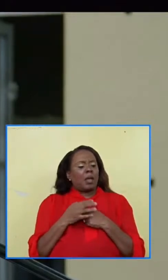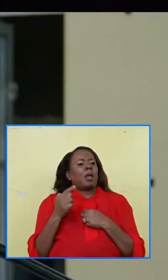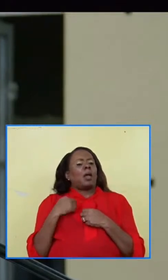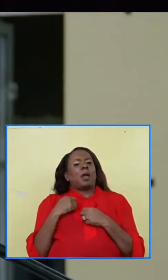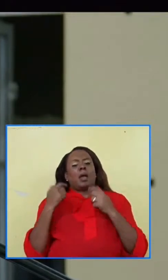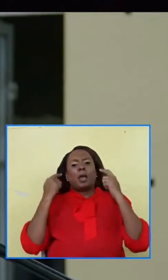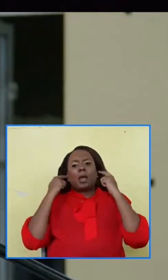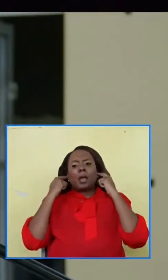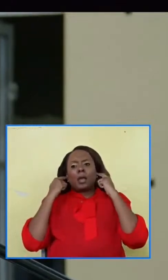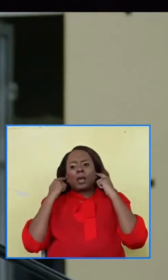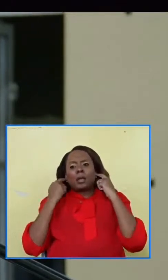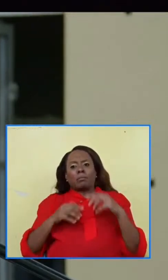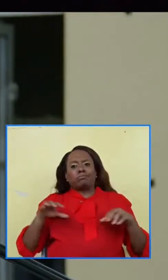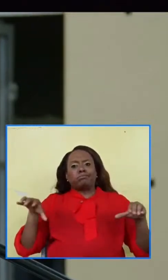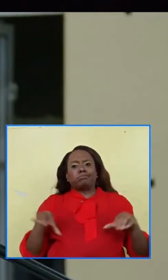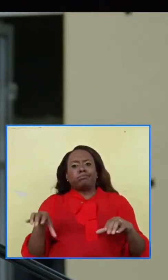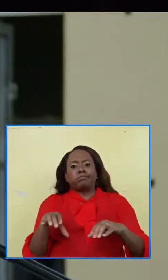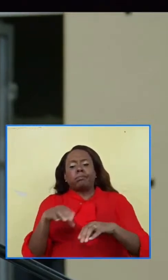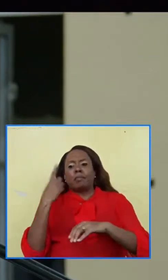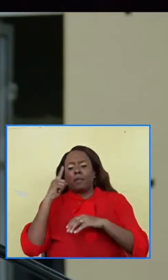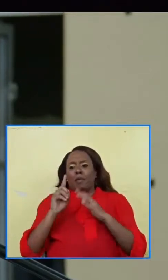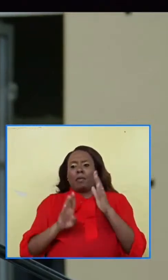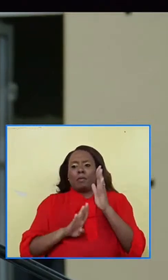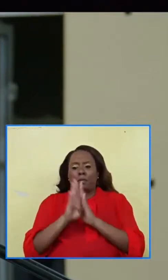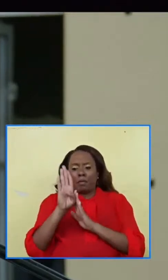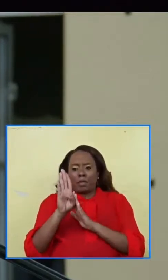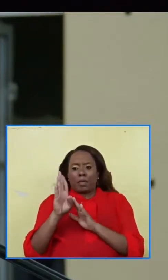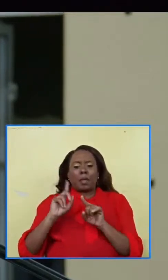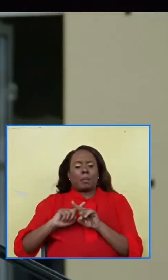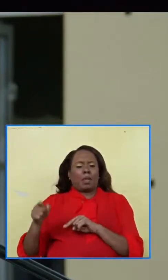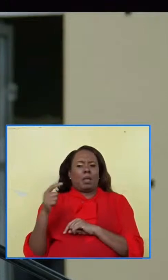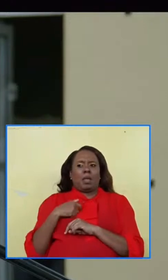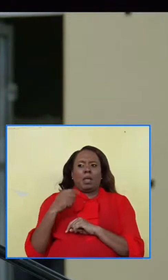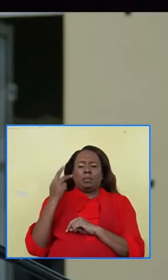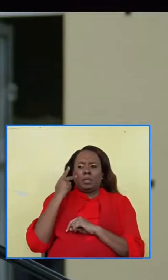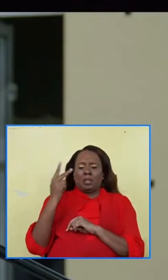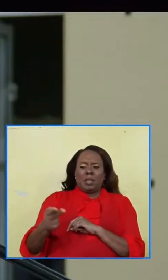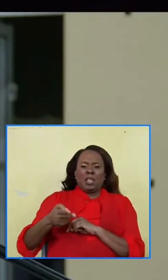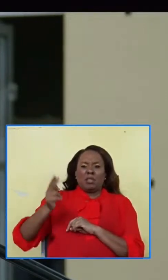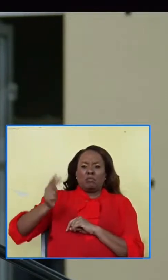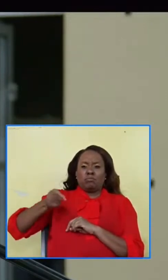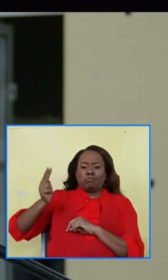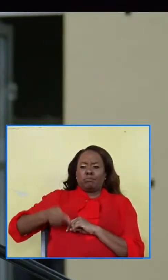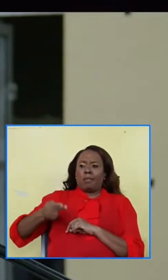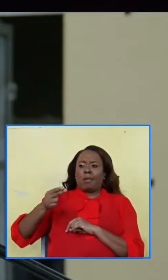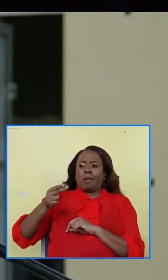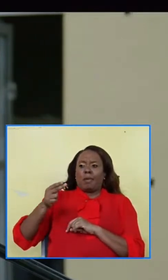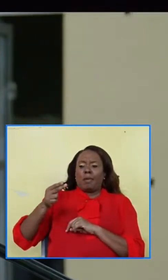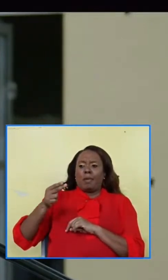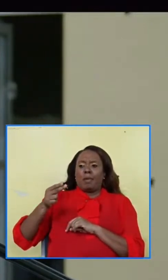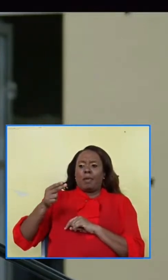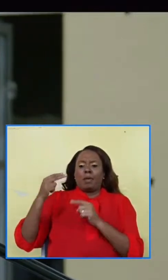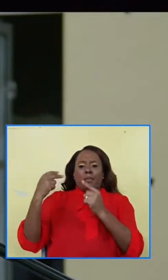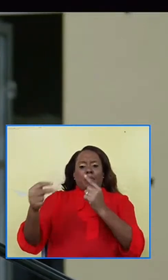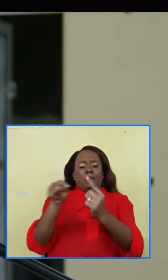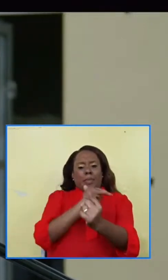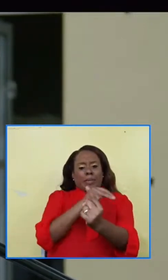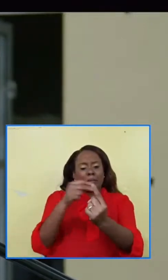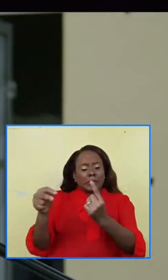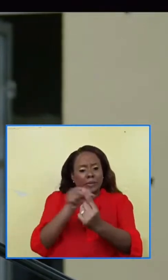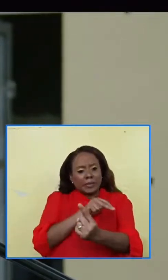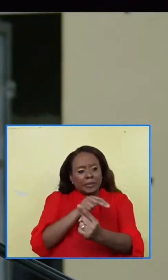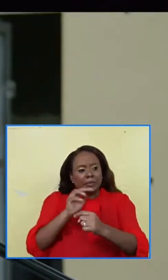growth. I'm also seeing the historical perspective where that we know